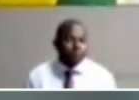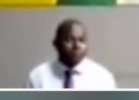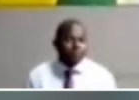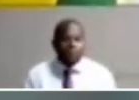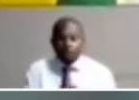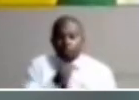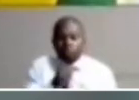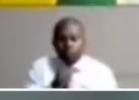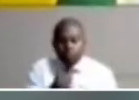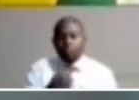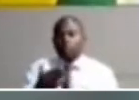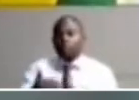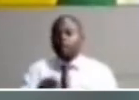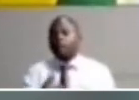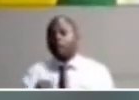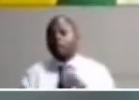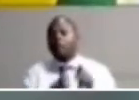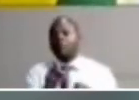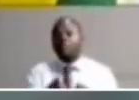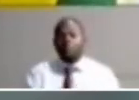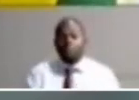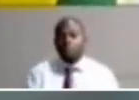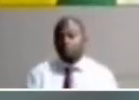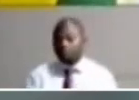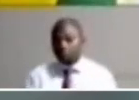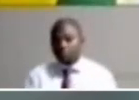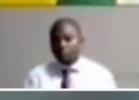Don't cough near other people.